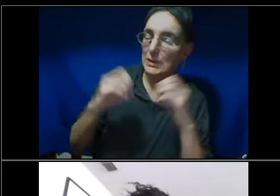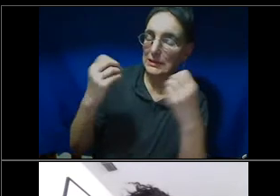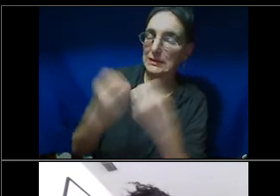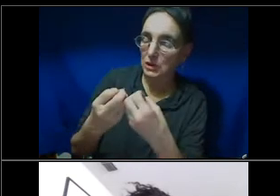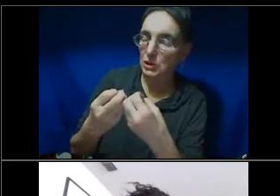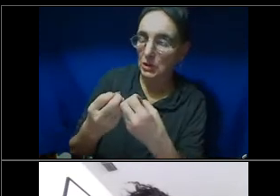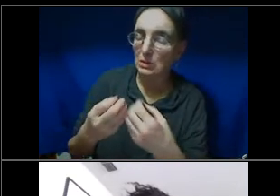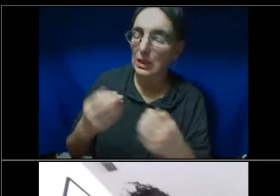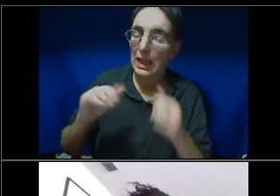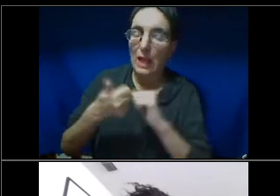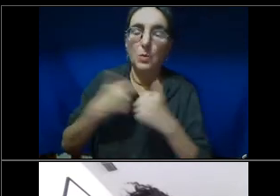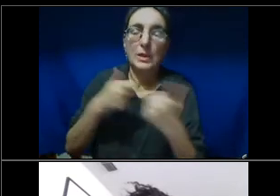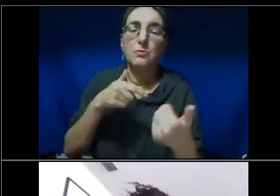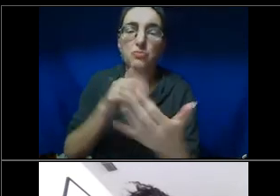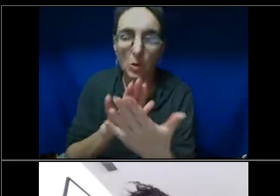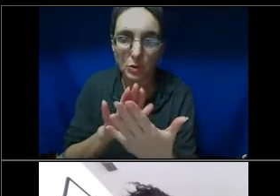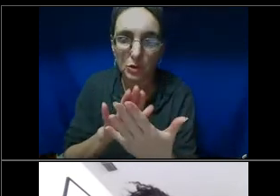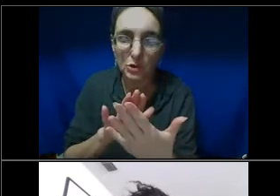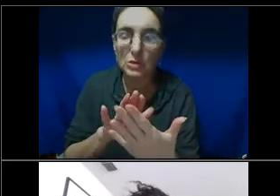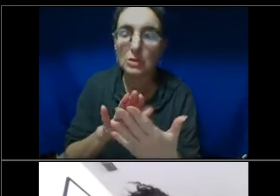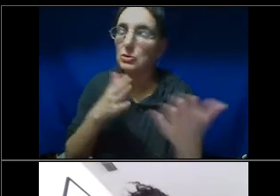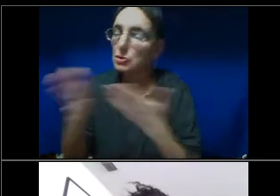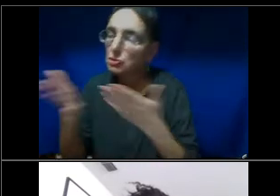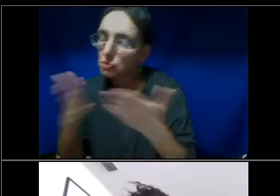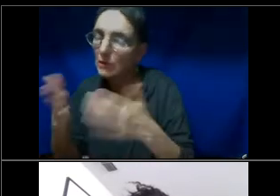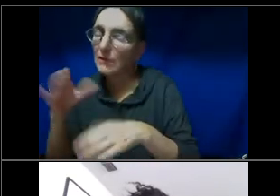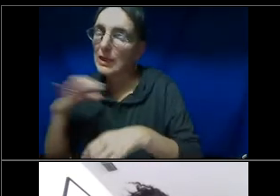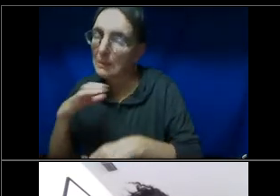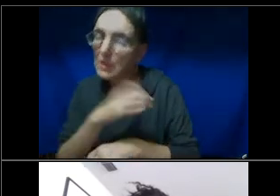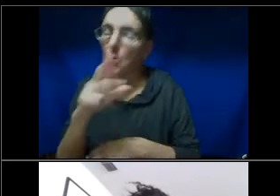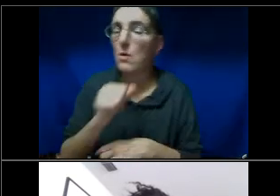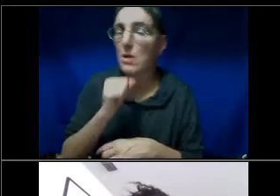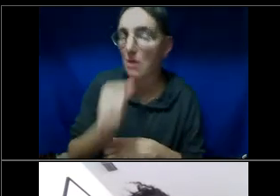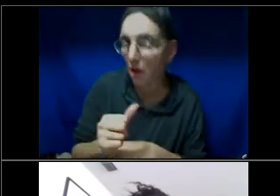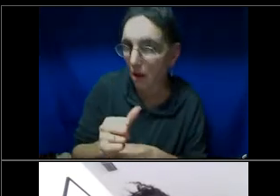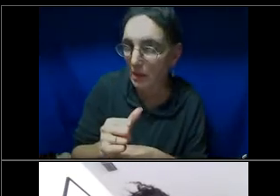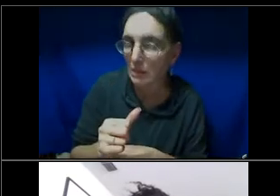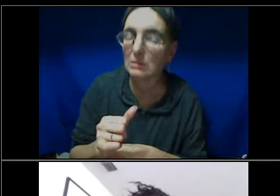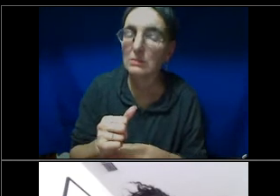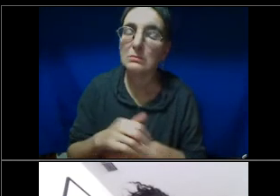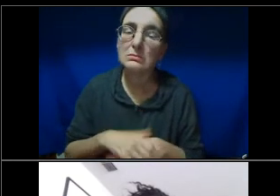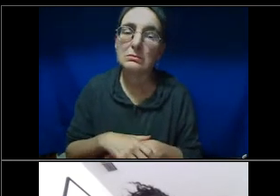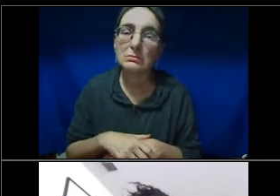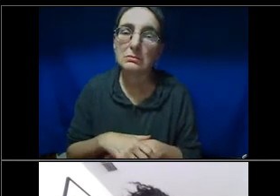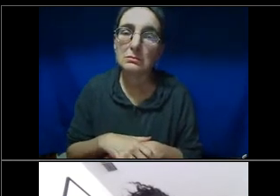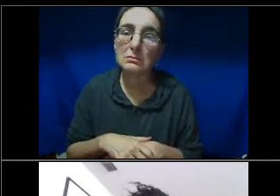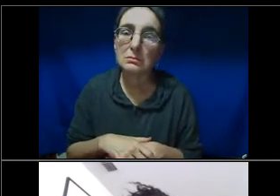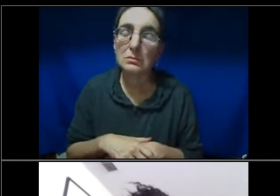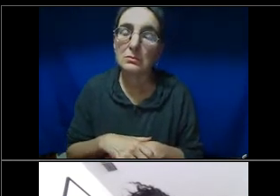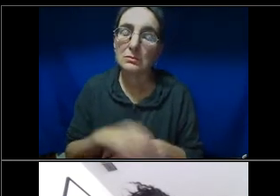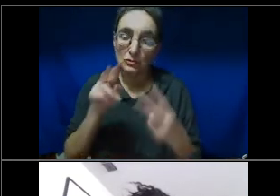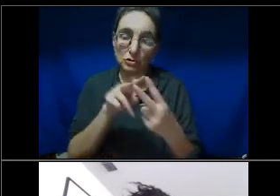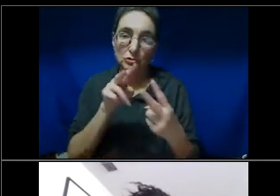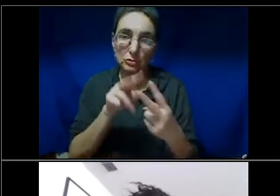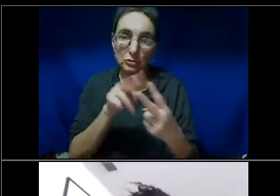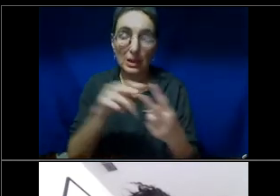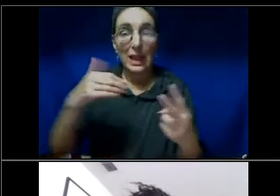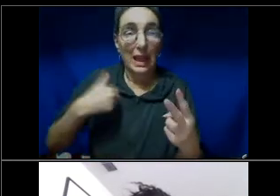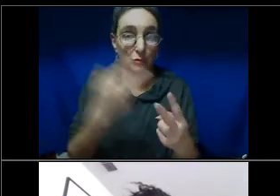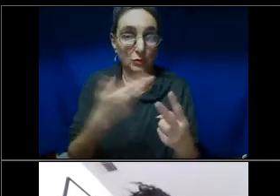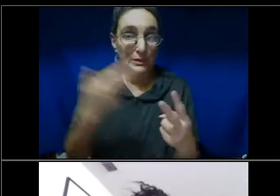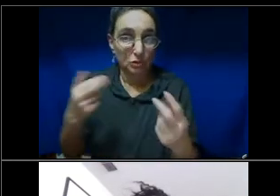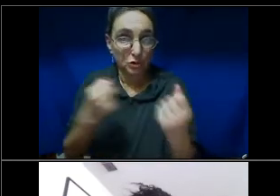that we approach, whether or not to serve on a committee is kind of like through 2 different prongs. One is, are there resources there to support